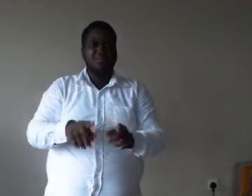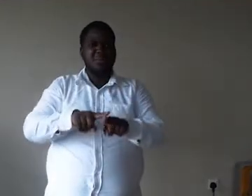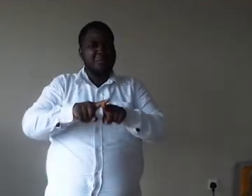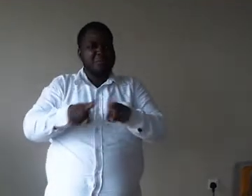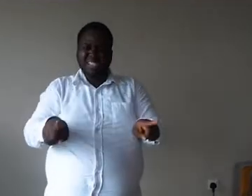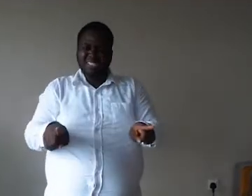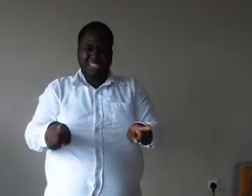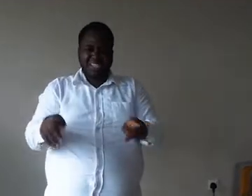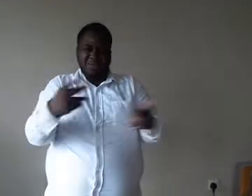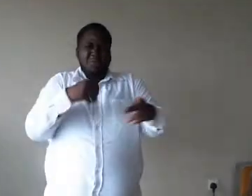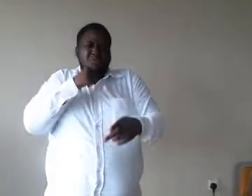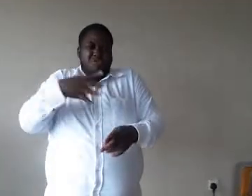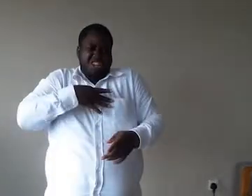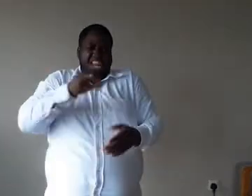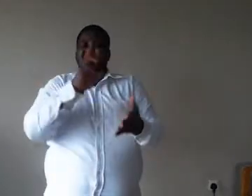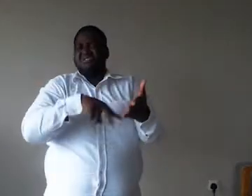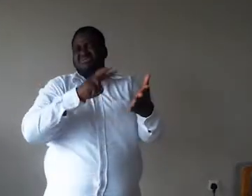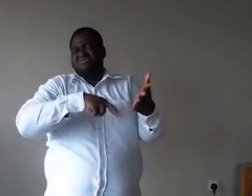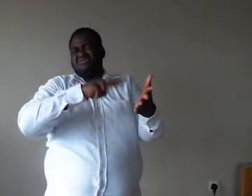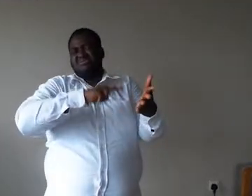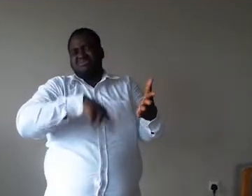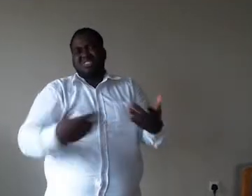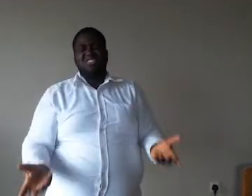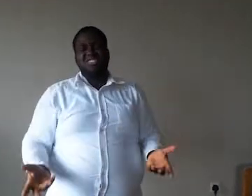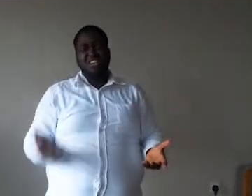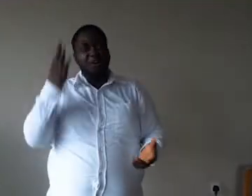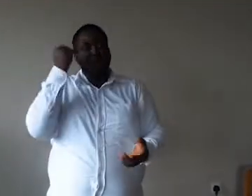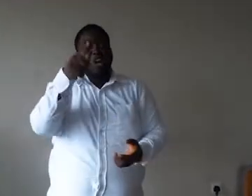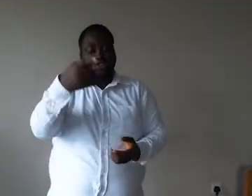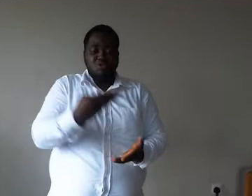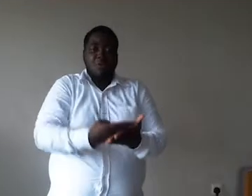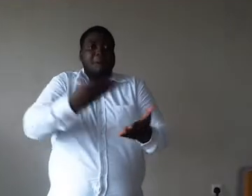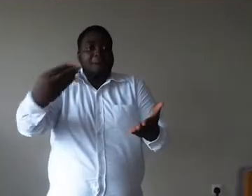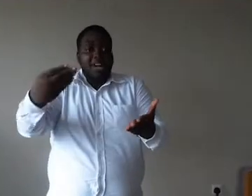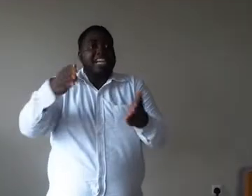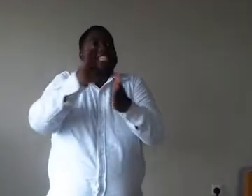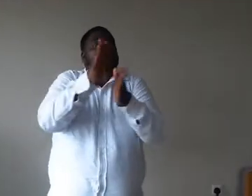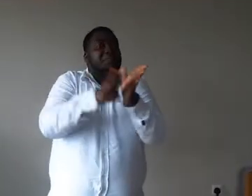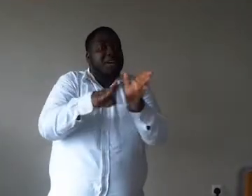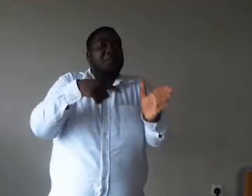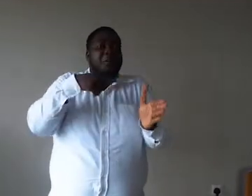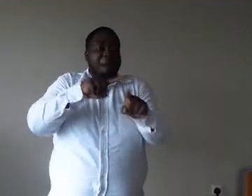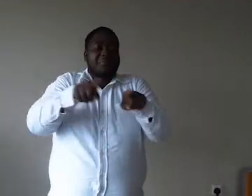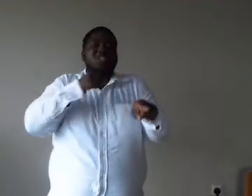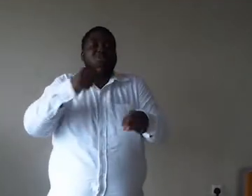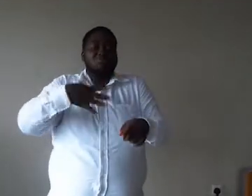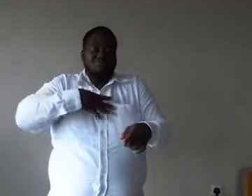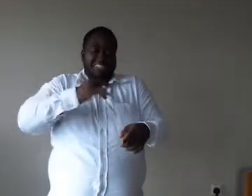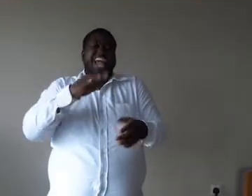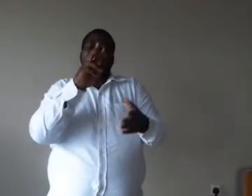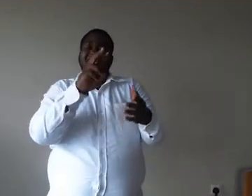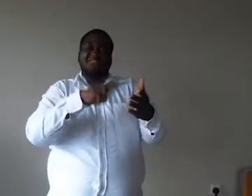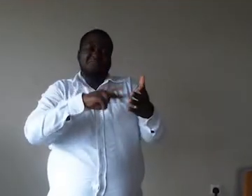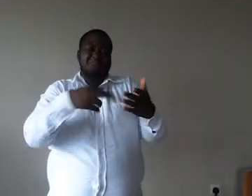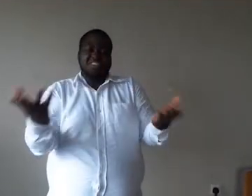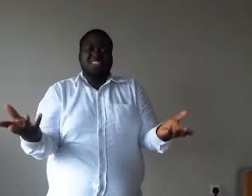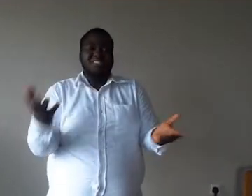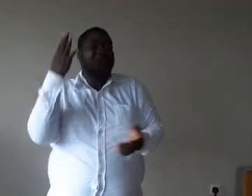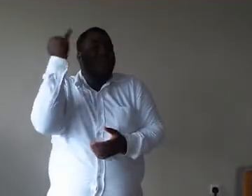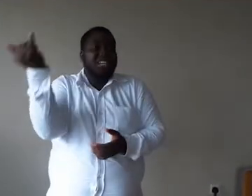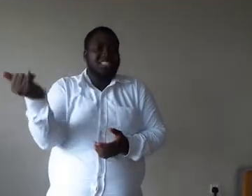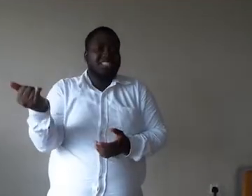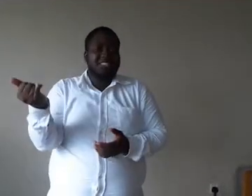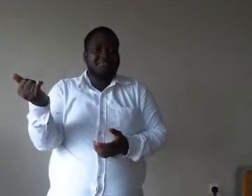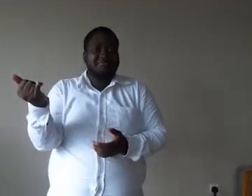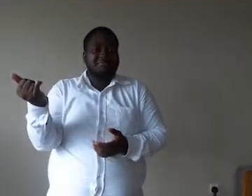Why would men want to use the Bible? And still men fail to read the scriptures. The only conclusion is one.